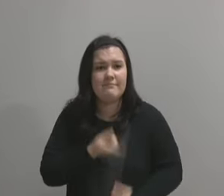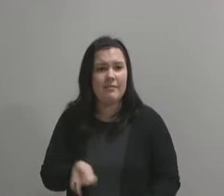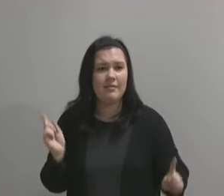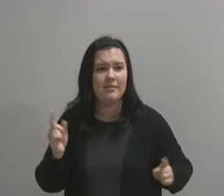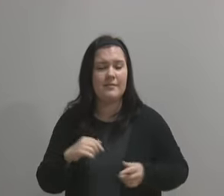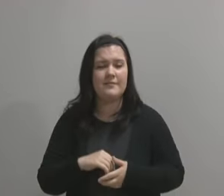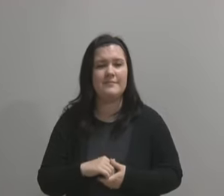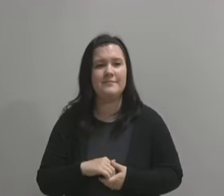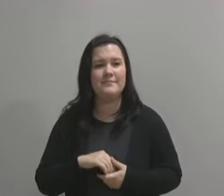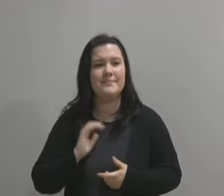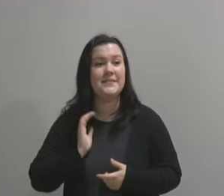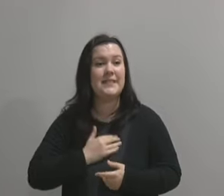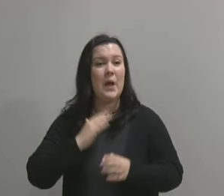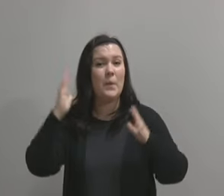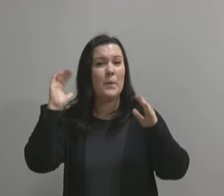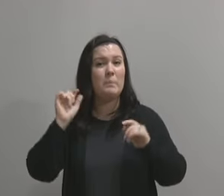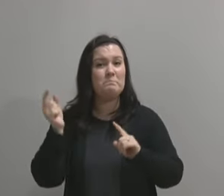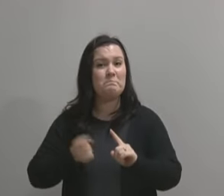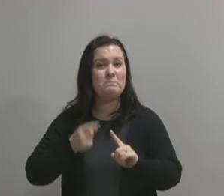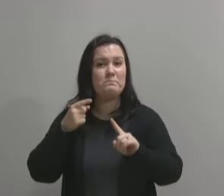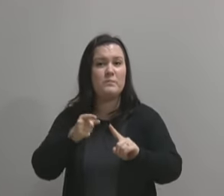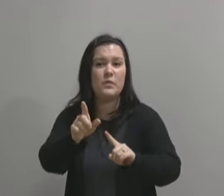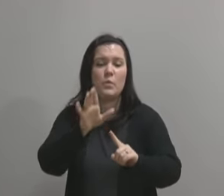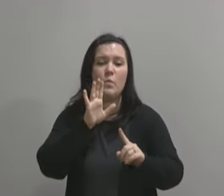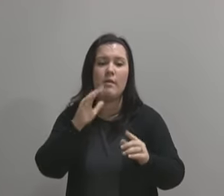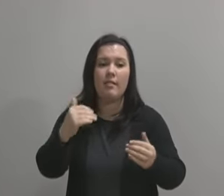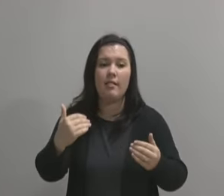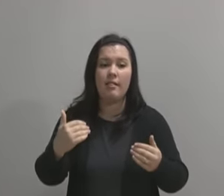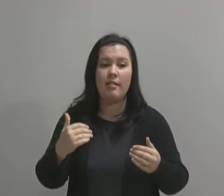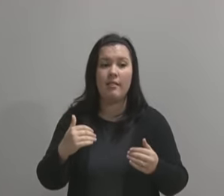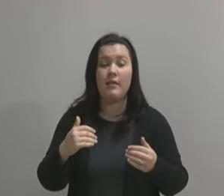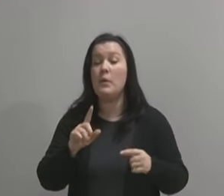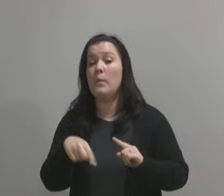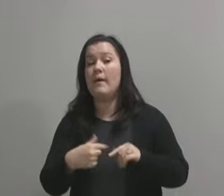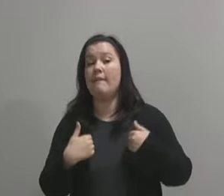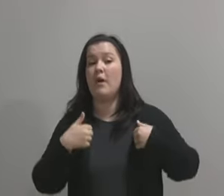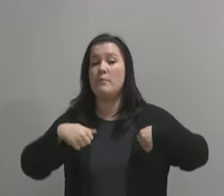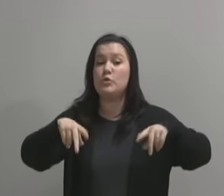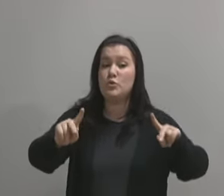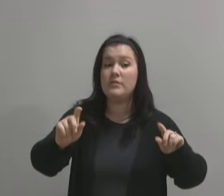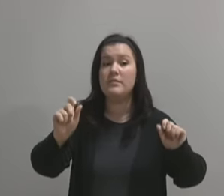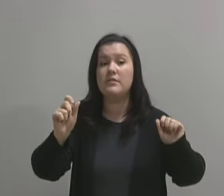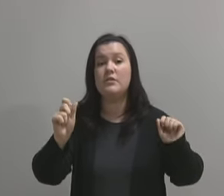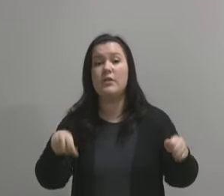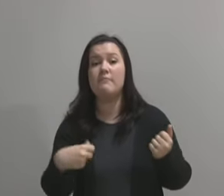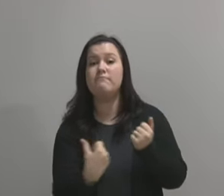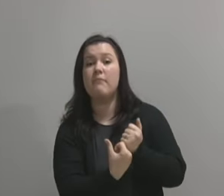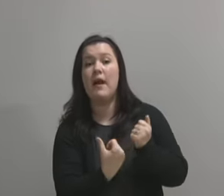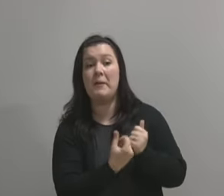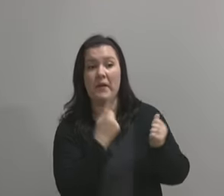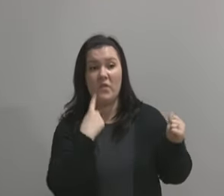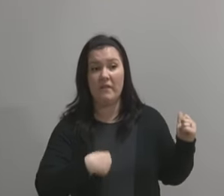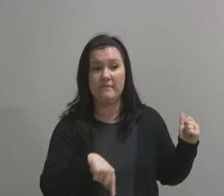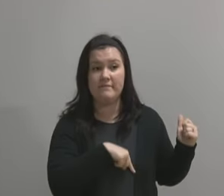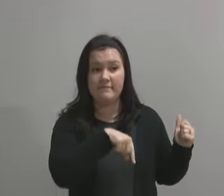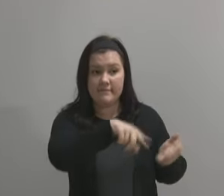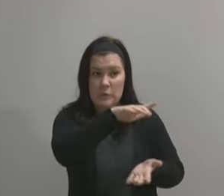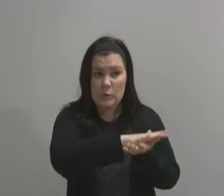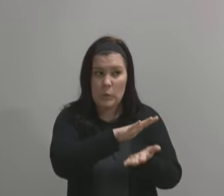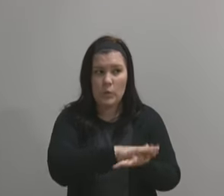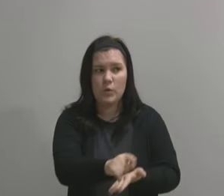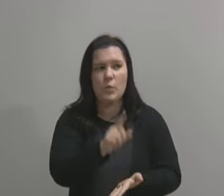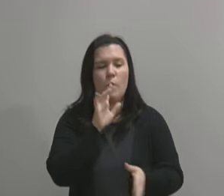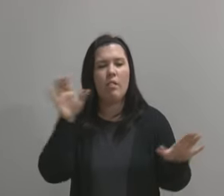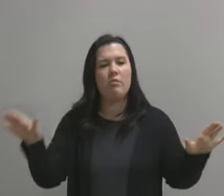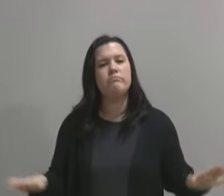is our hope that you have, when you have an opportunity to advocate for us, you will do